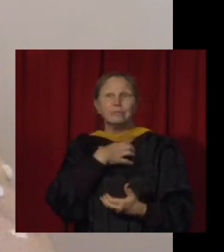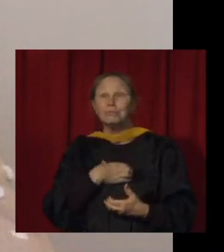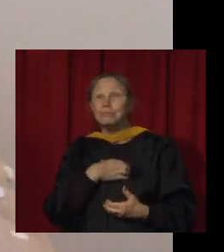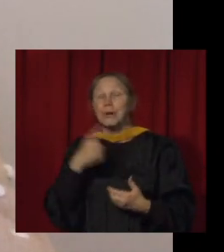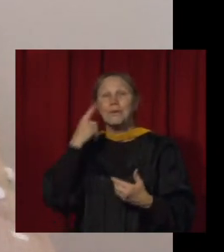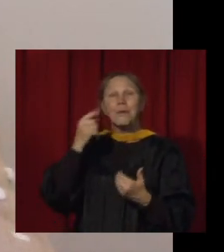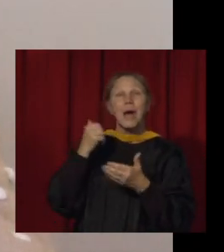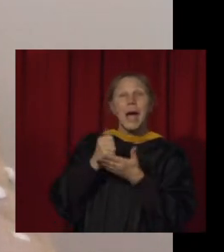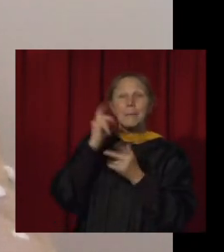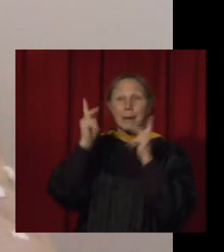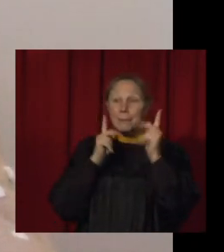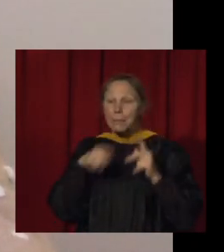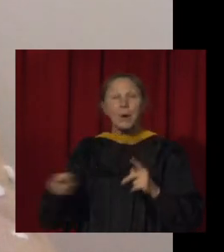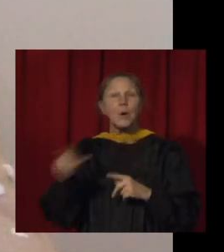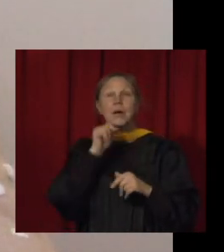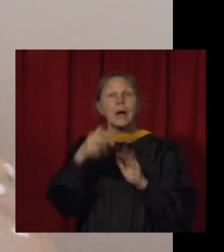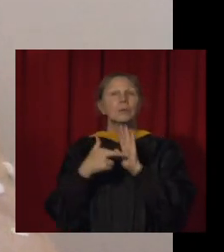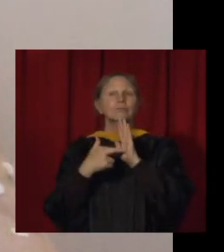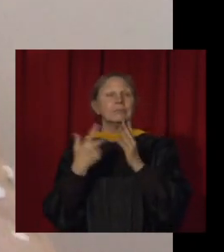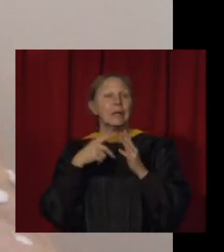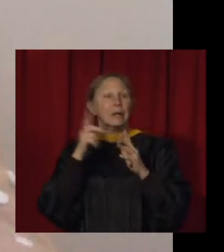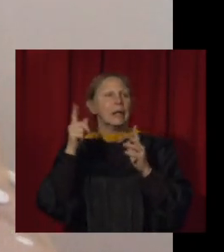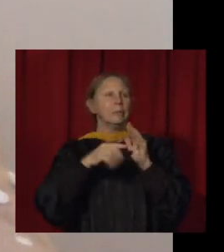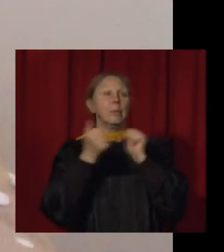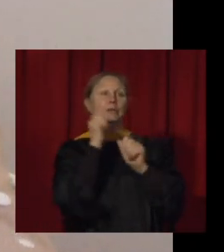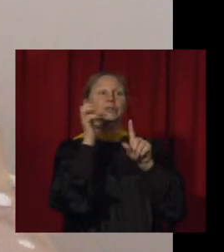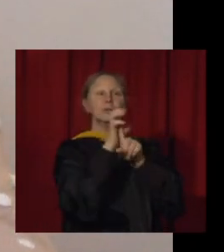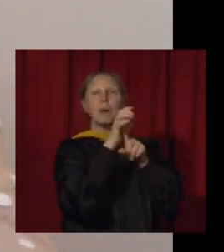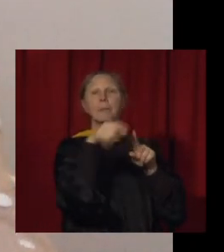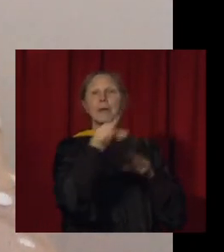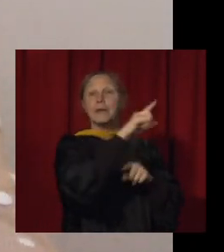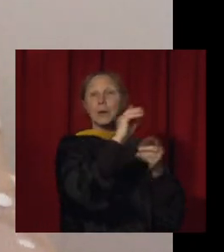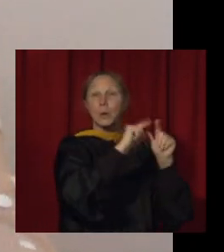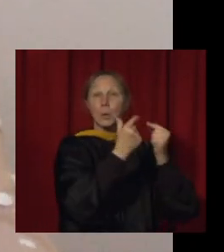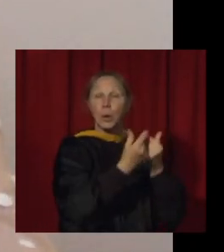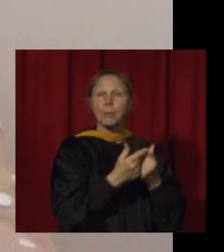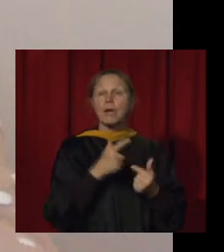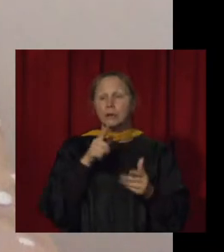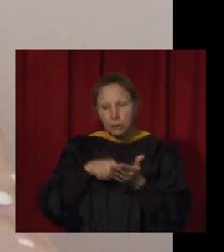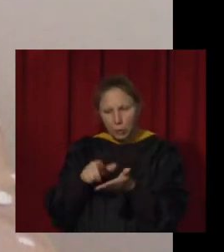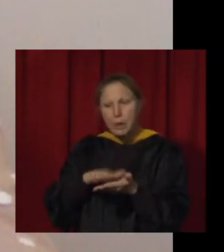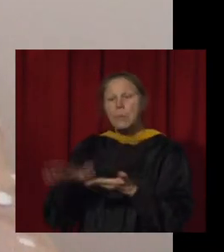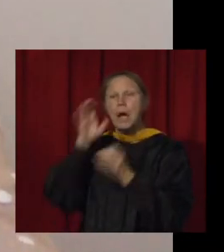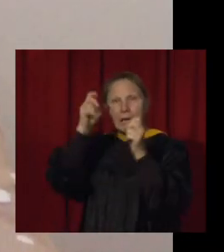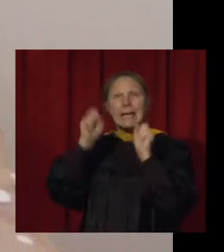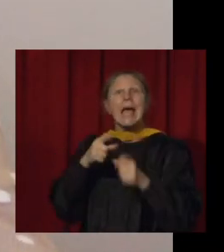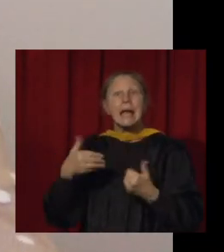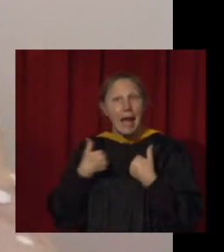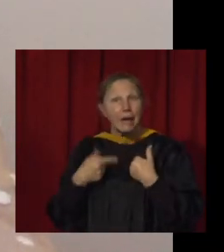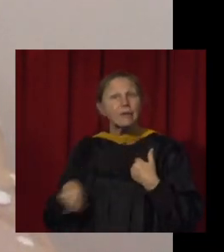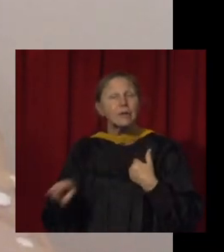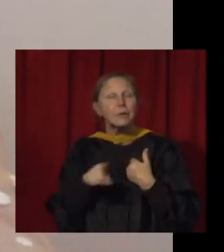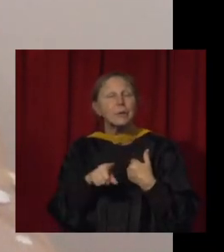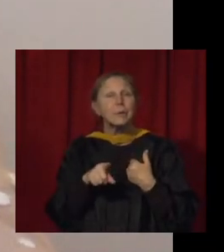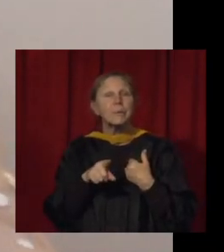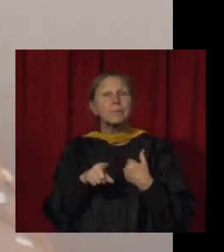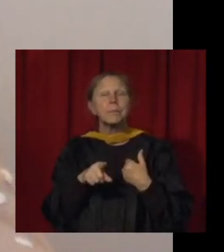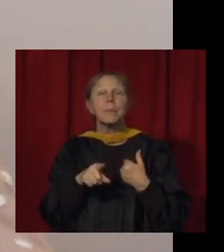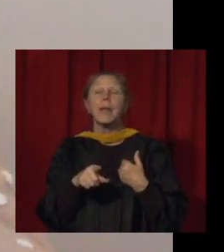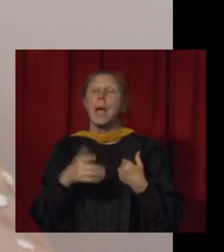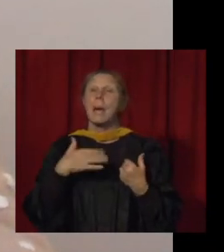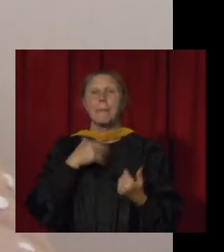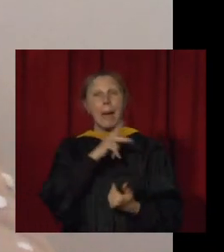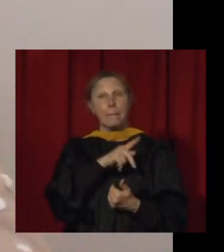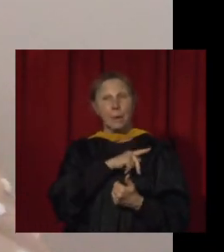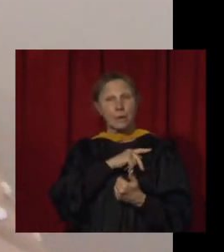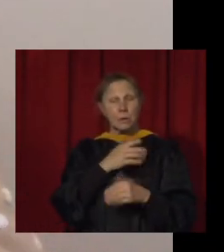for helping underrepresented students, showing them a college education was possible for them. I accredit my